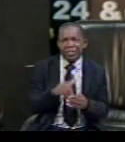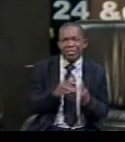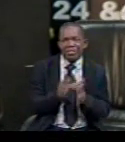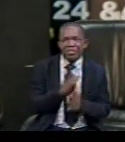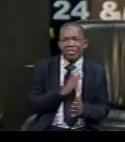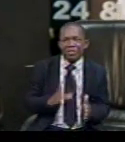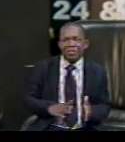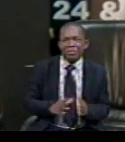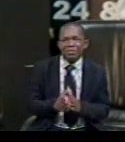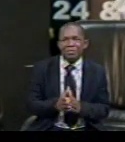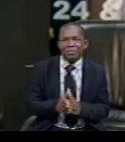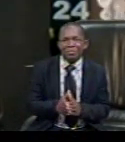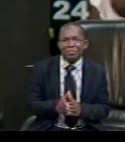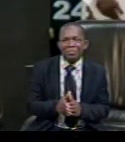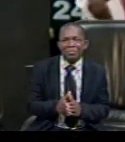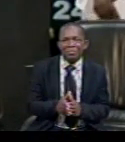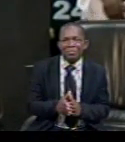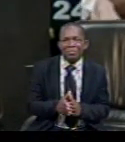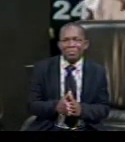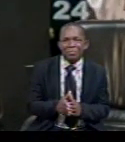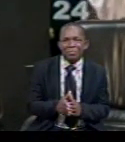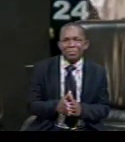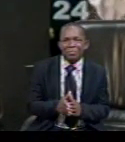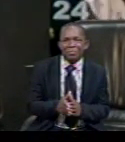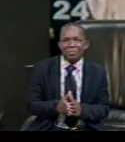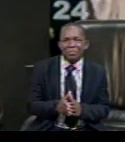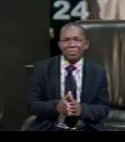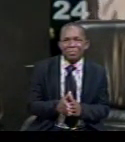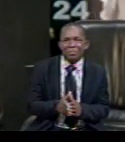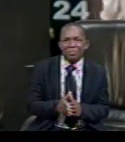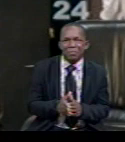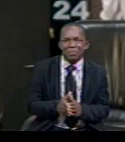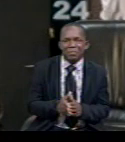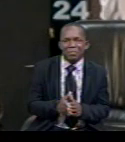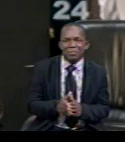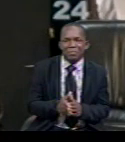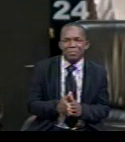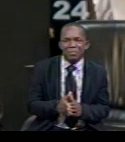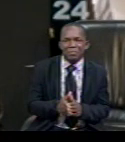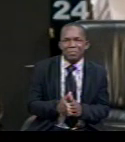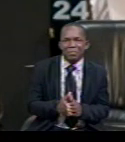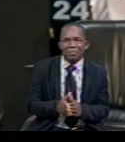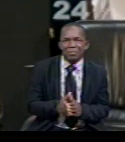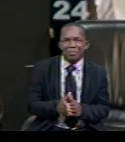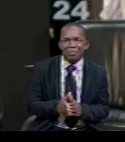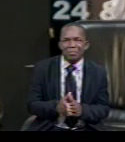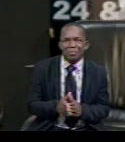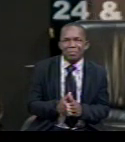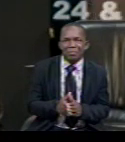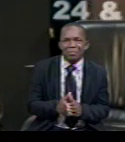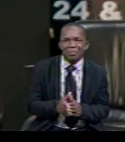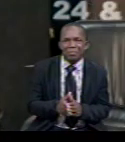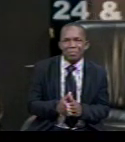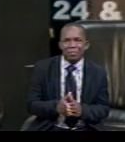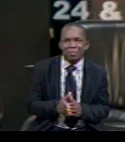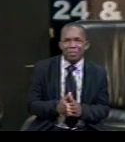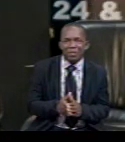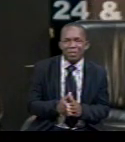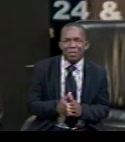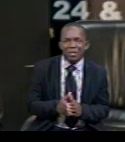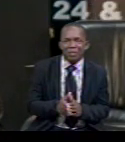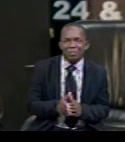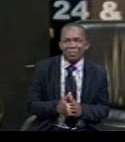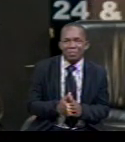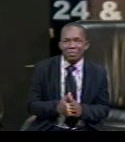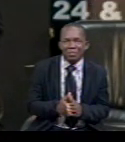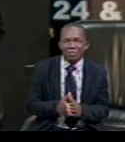rest upon his promise, just to know that says the Lord. Oh, how sweet to trust in